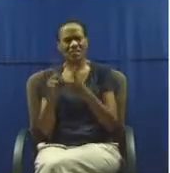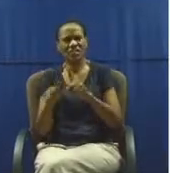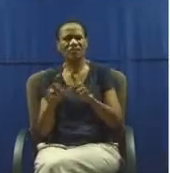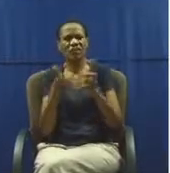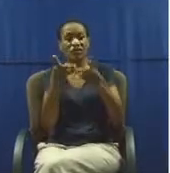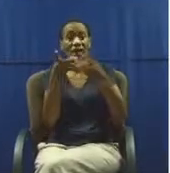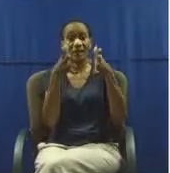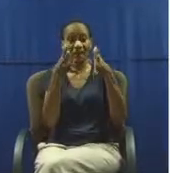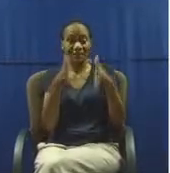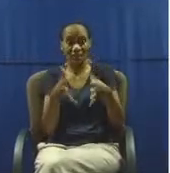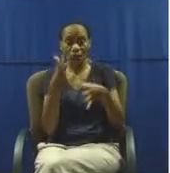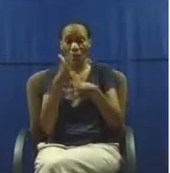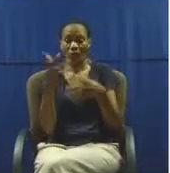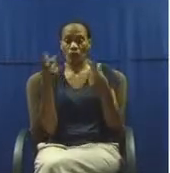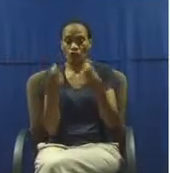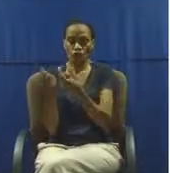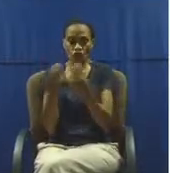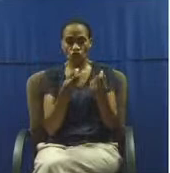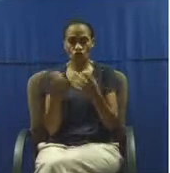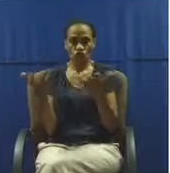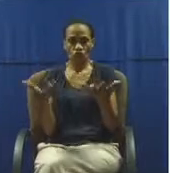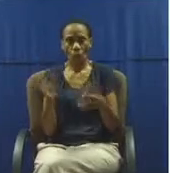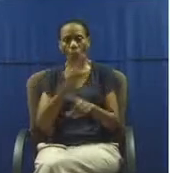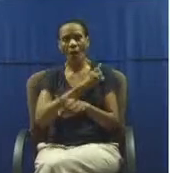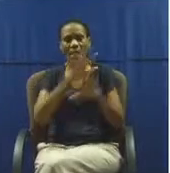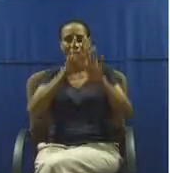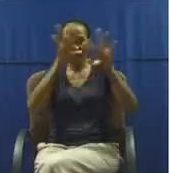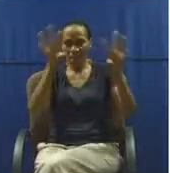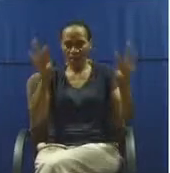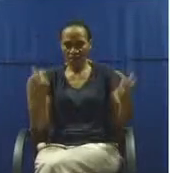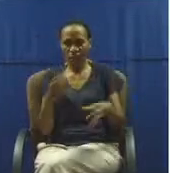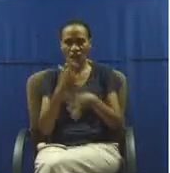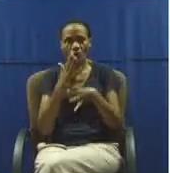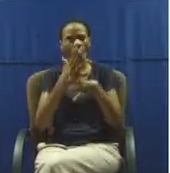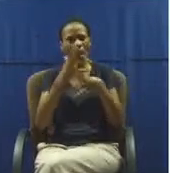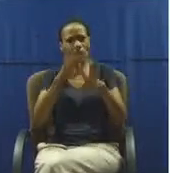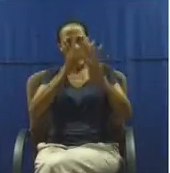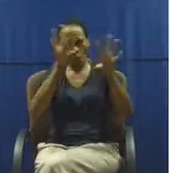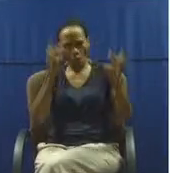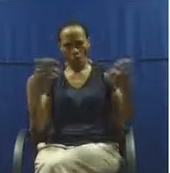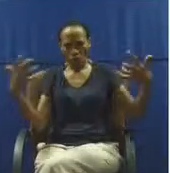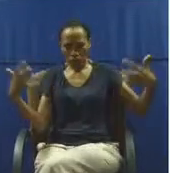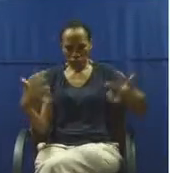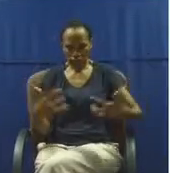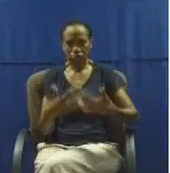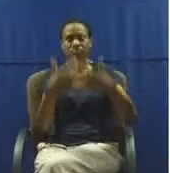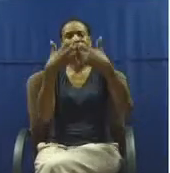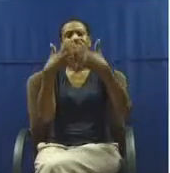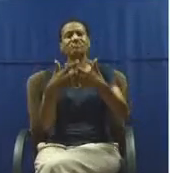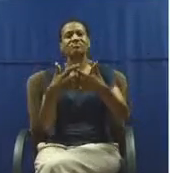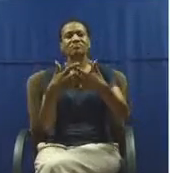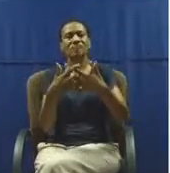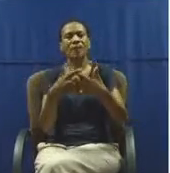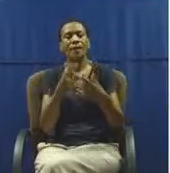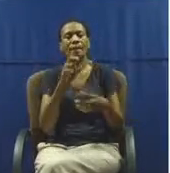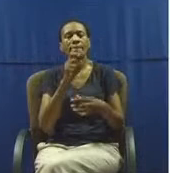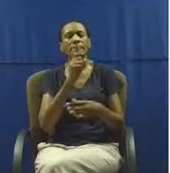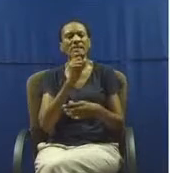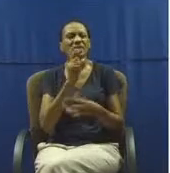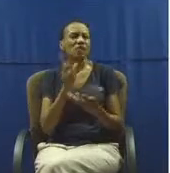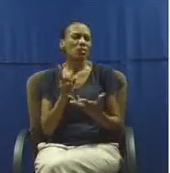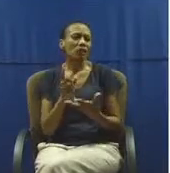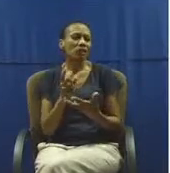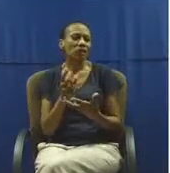so that everything is well synchronized. And this, I think, will bring about a new era for